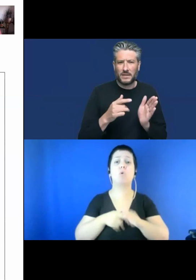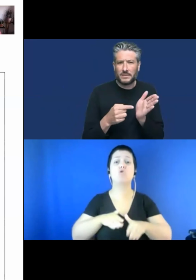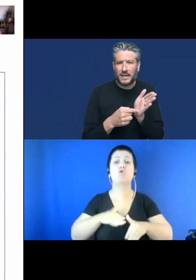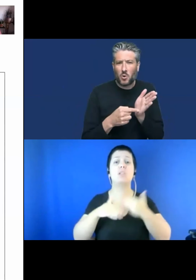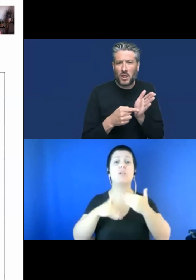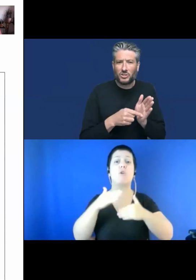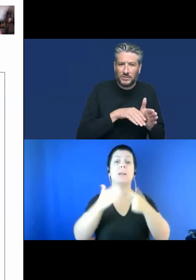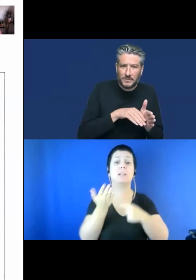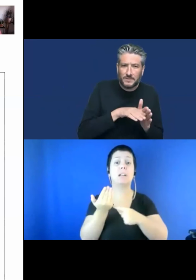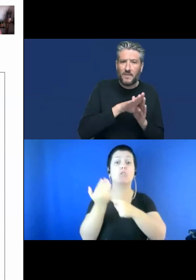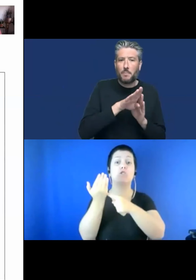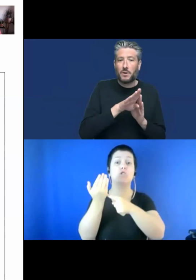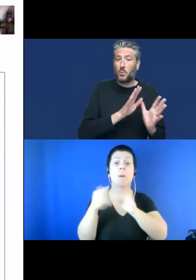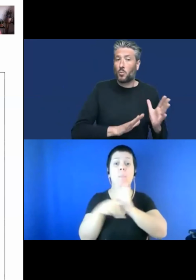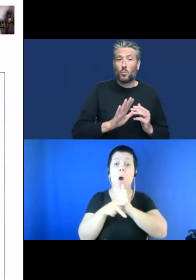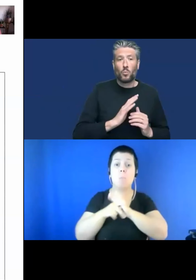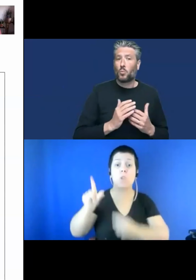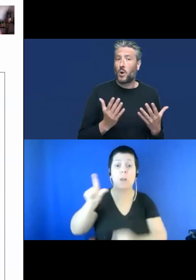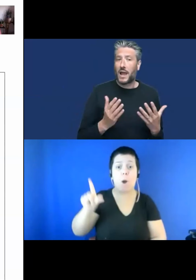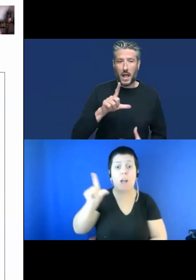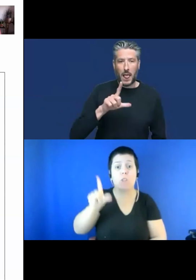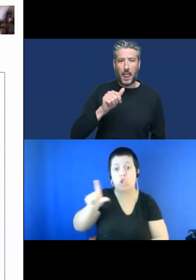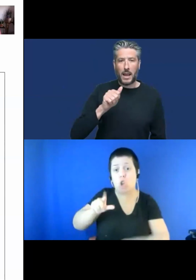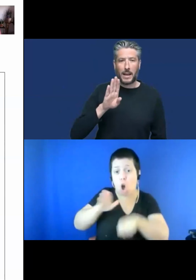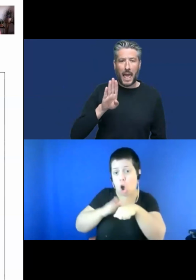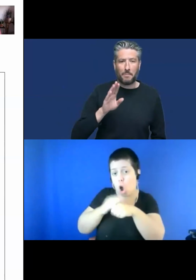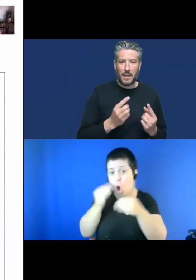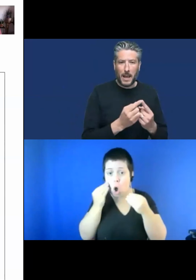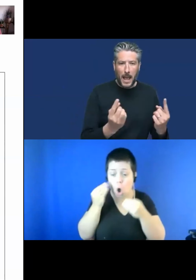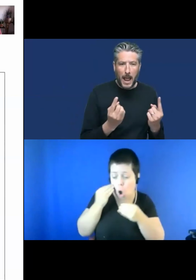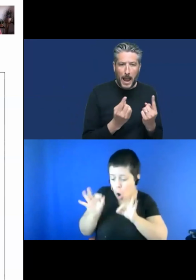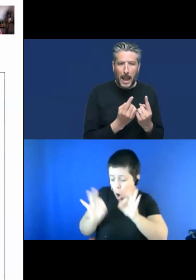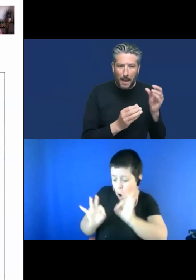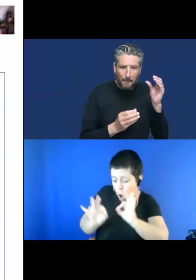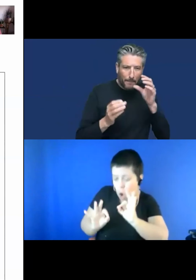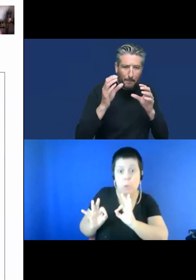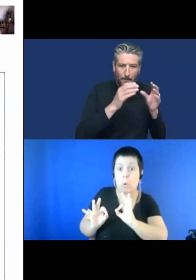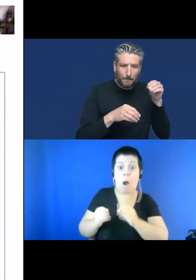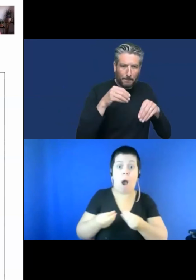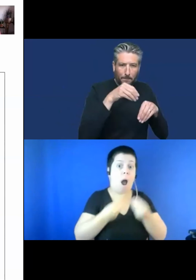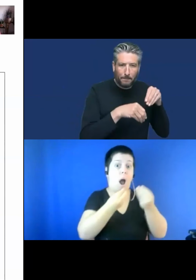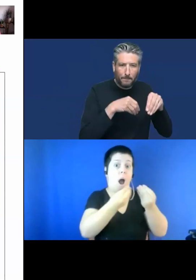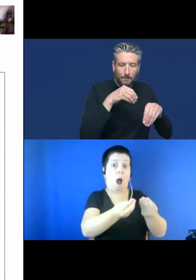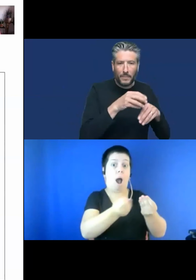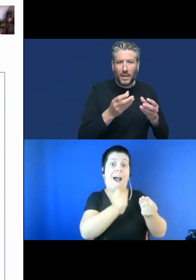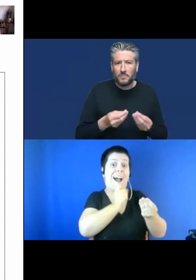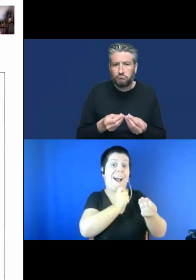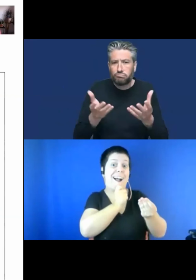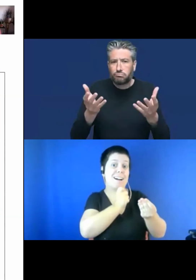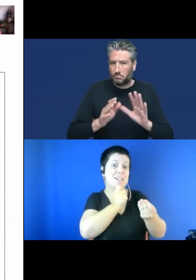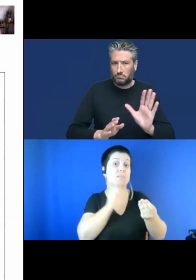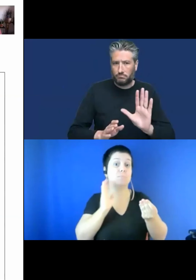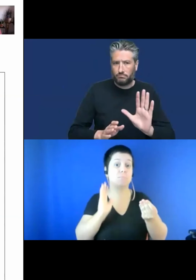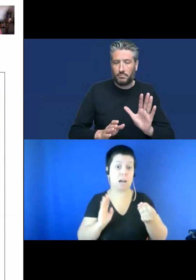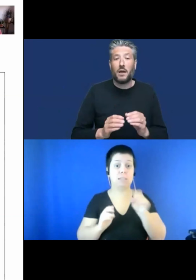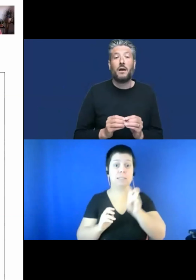lab environment where it is not yet available to users. However, levels 5 through 9 then